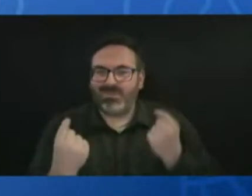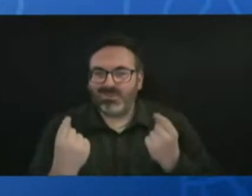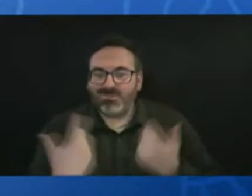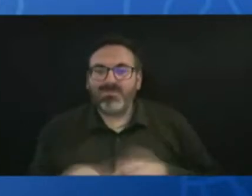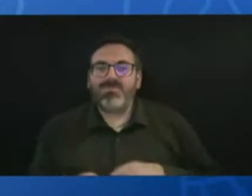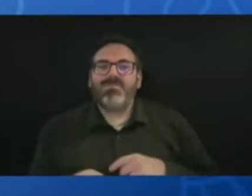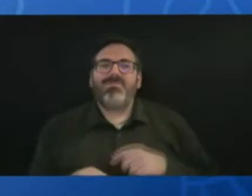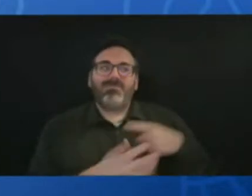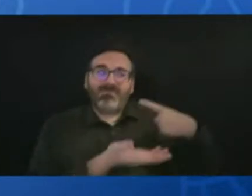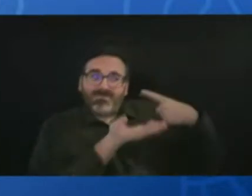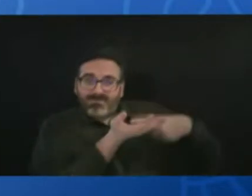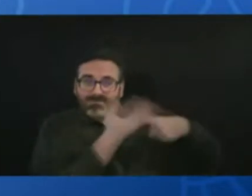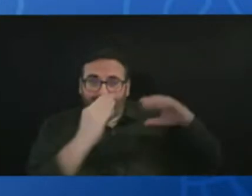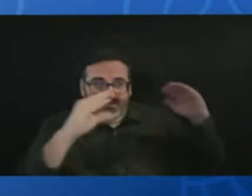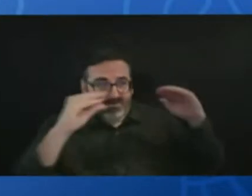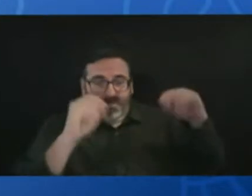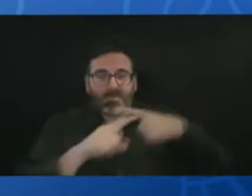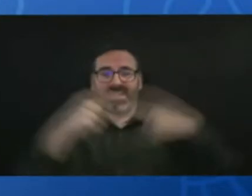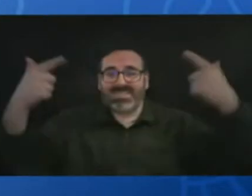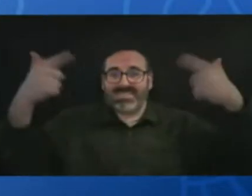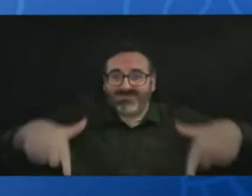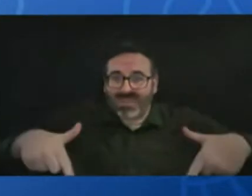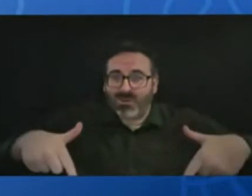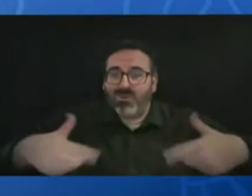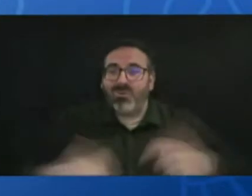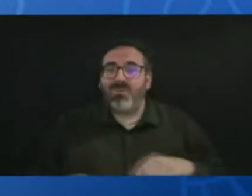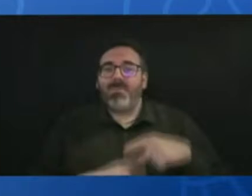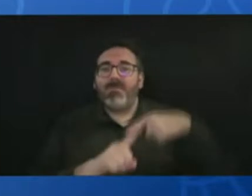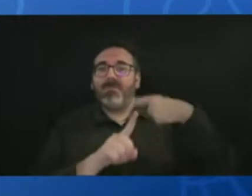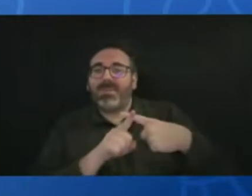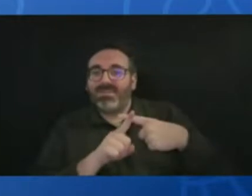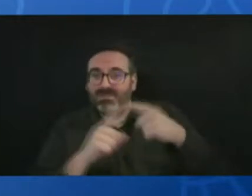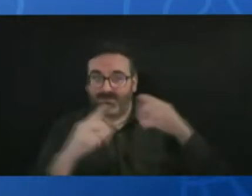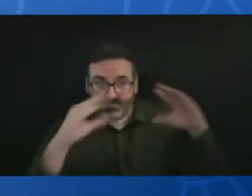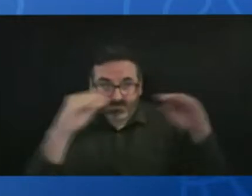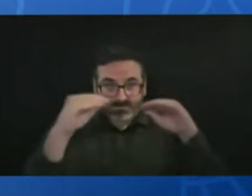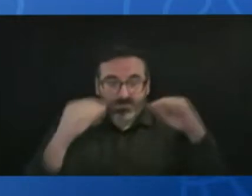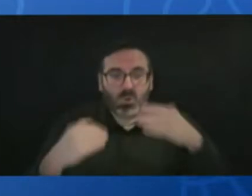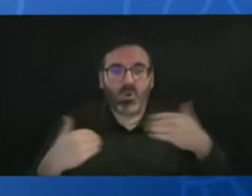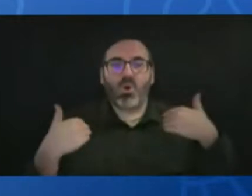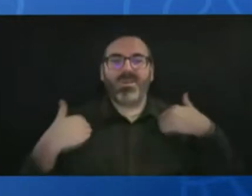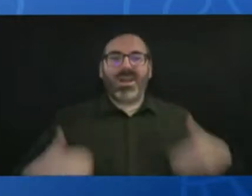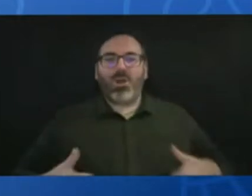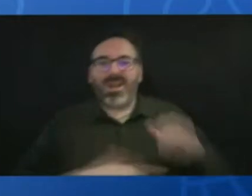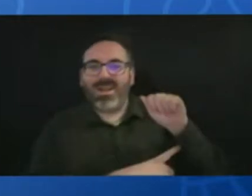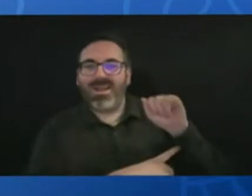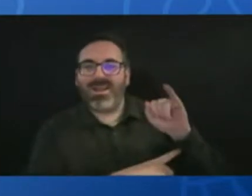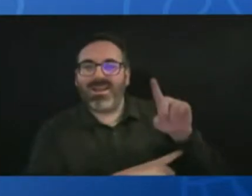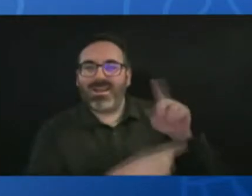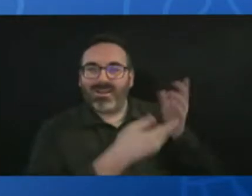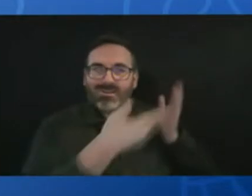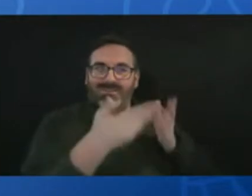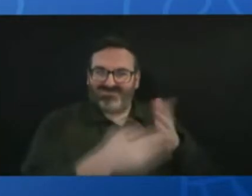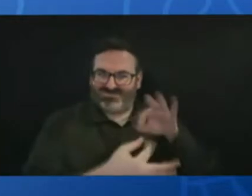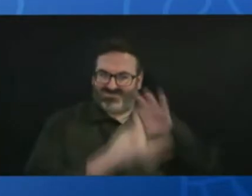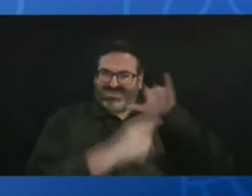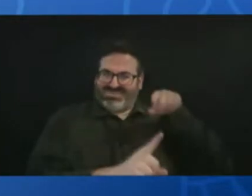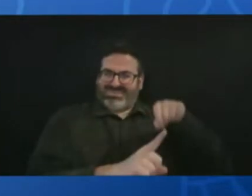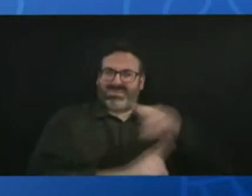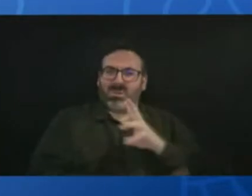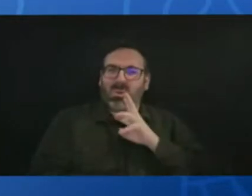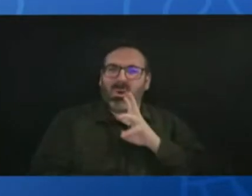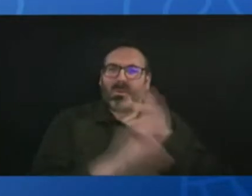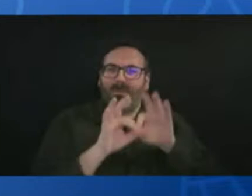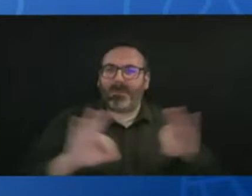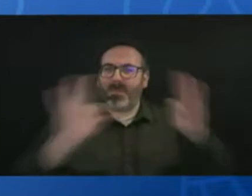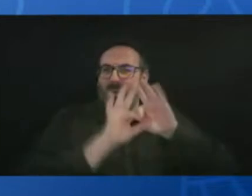of to get the humanitarian aid going, especially the water going? And second, I want to ask you on the West Bank, but I'll wait until you answer this. Well,